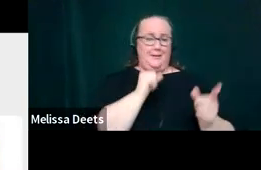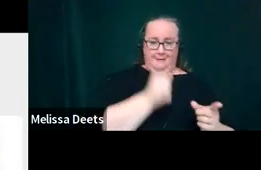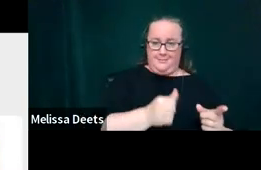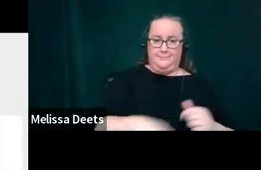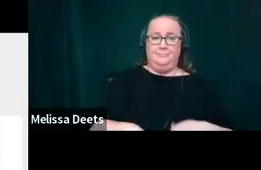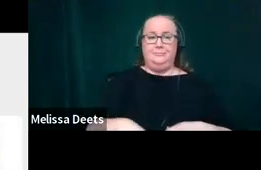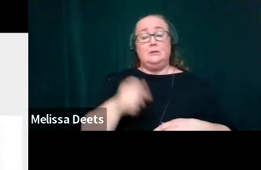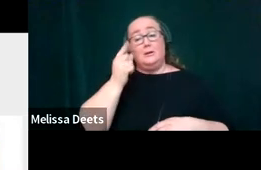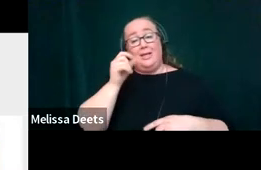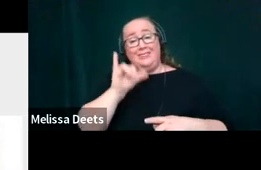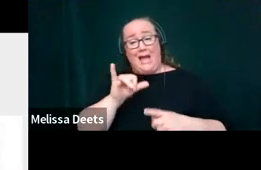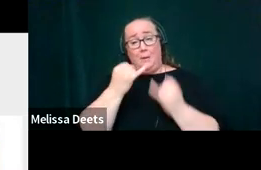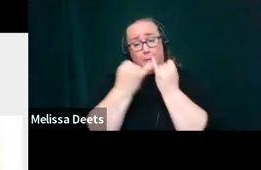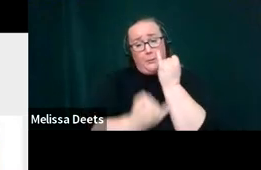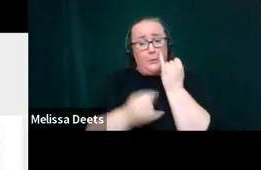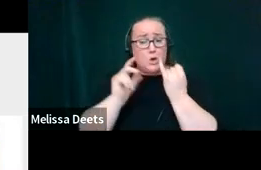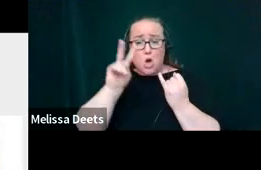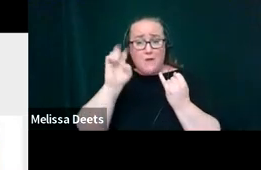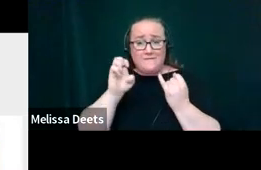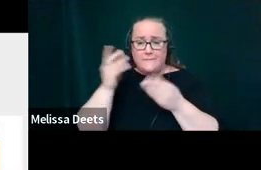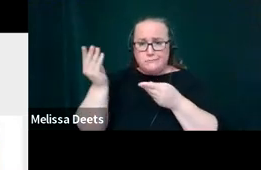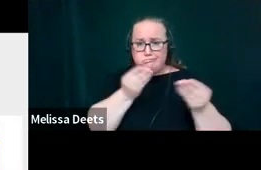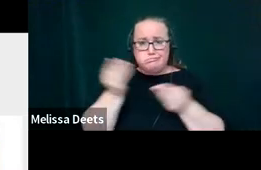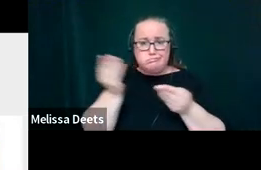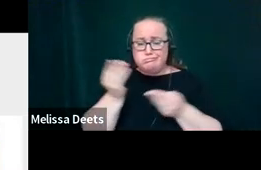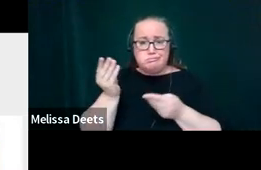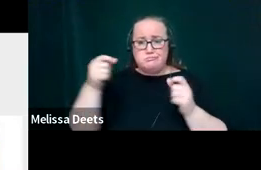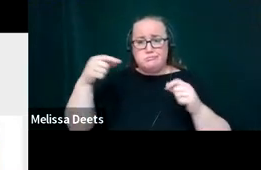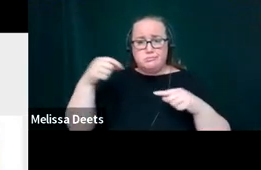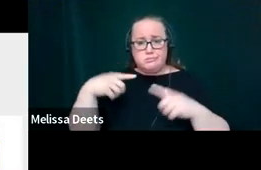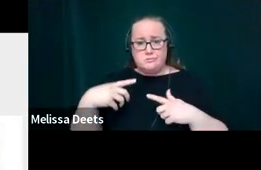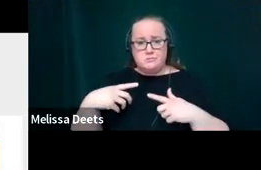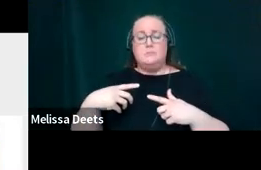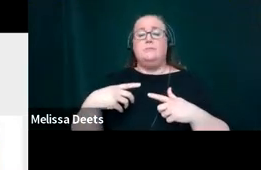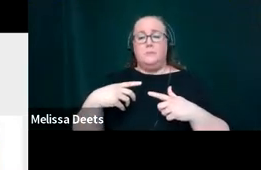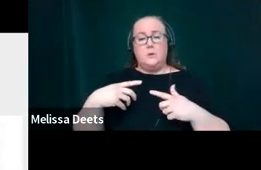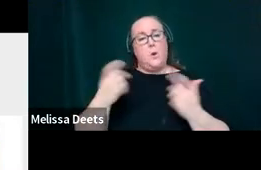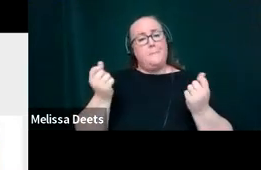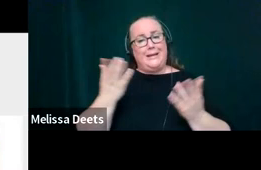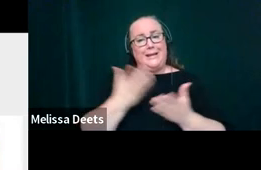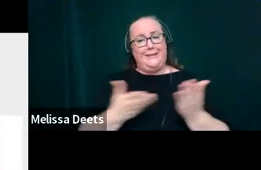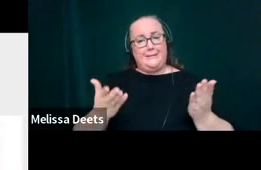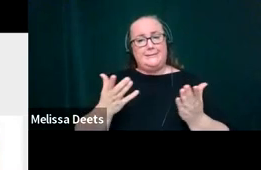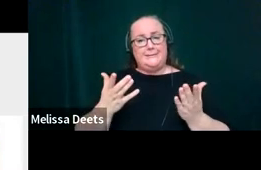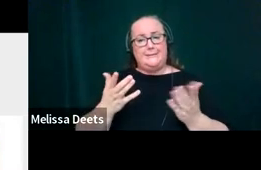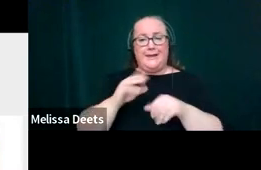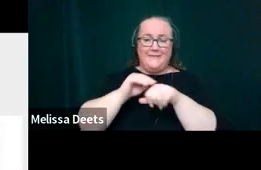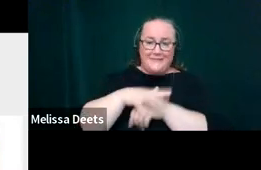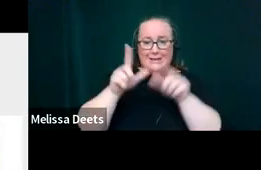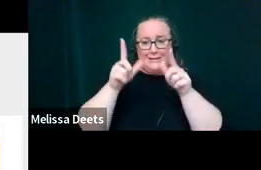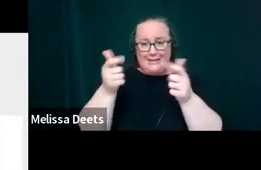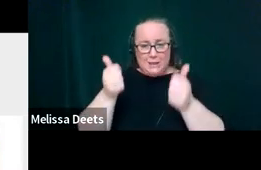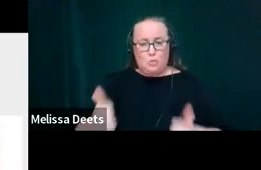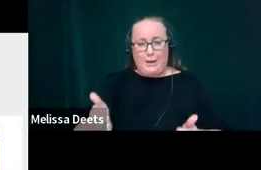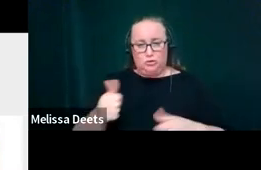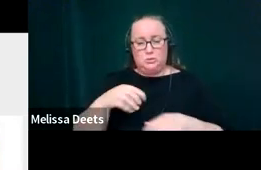that carry signals to the optic nerve. So we know that there are many factors that affect deterioration